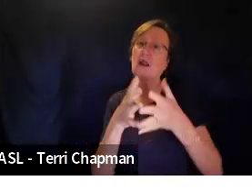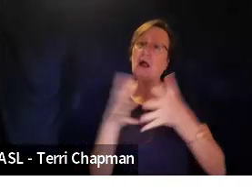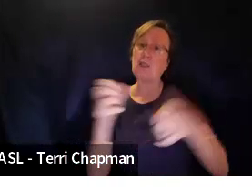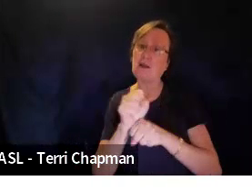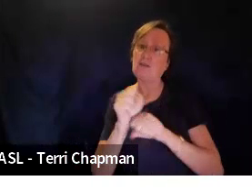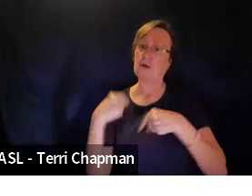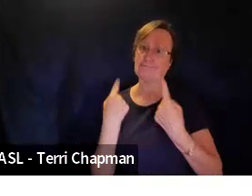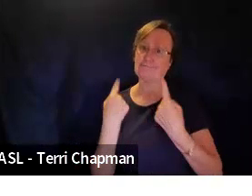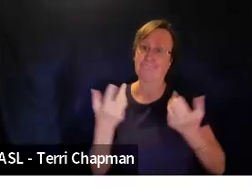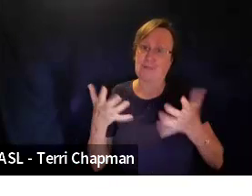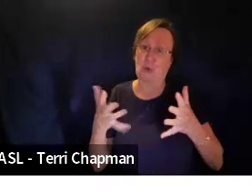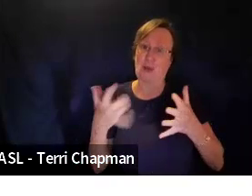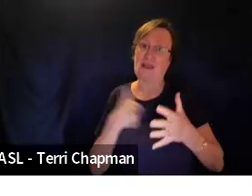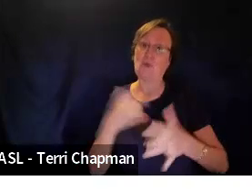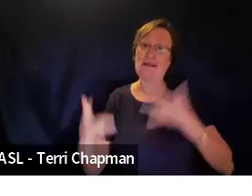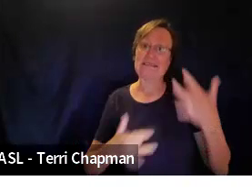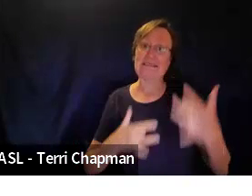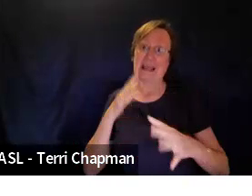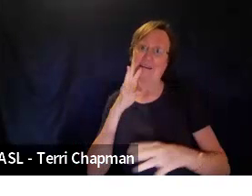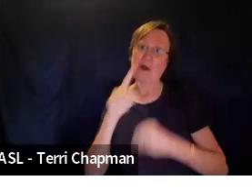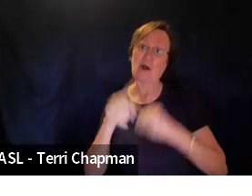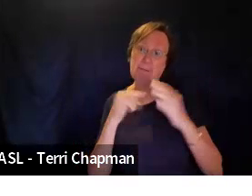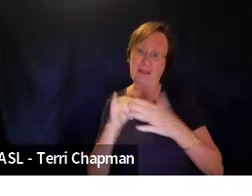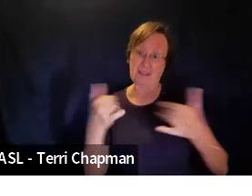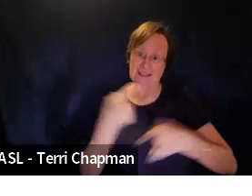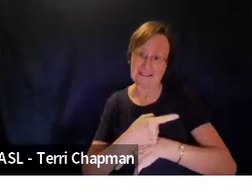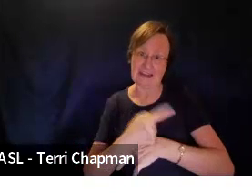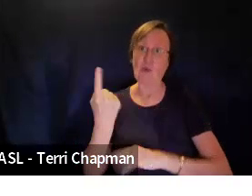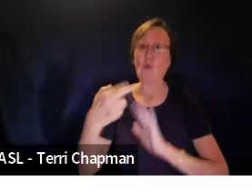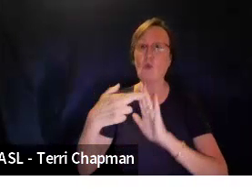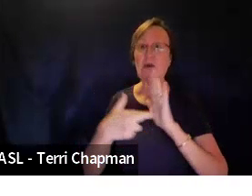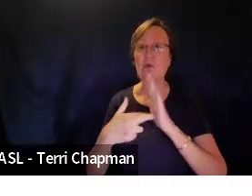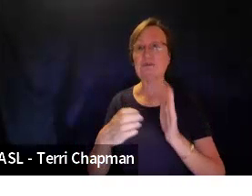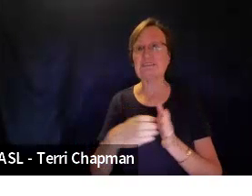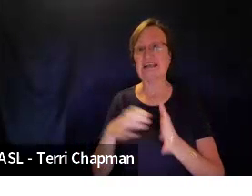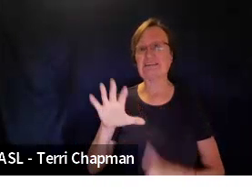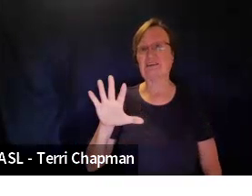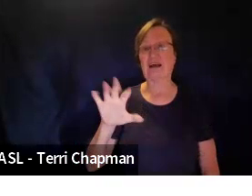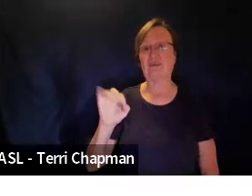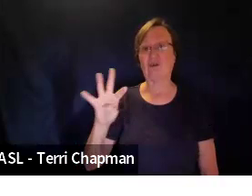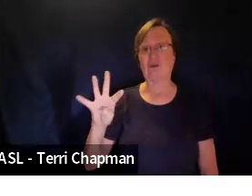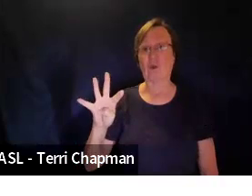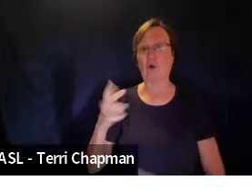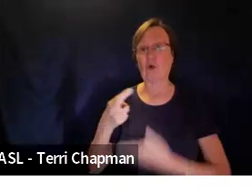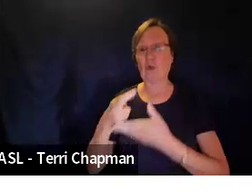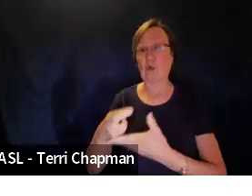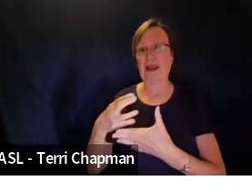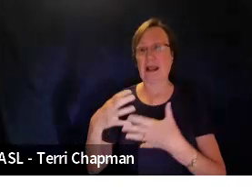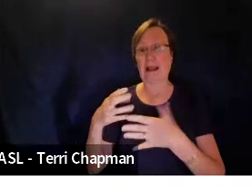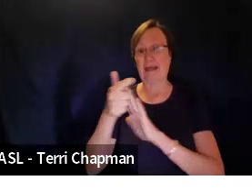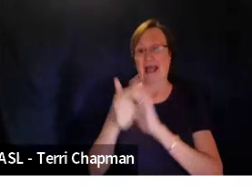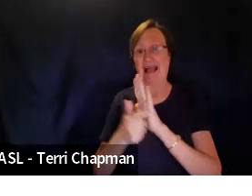today. So one of those rules is Section 504 of the Rehabilitation Act of